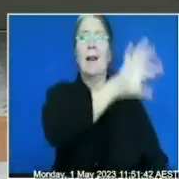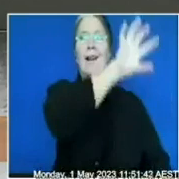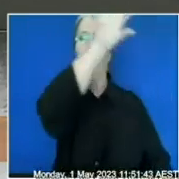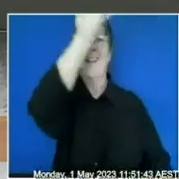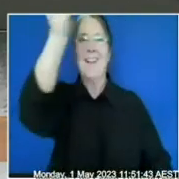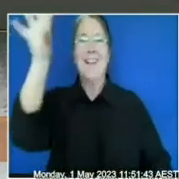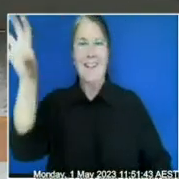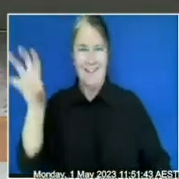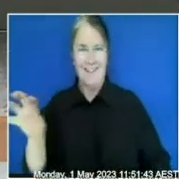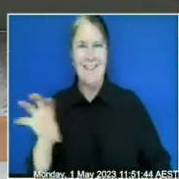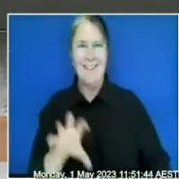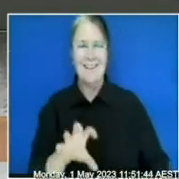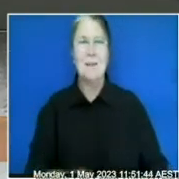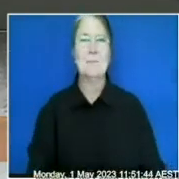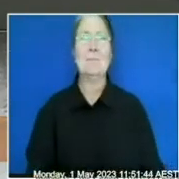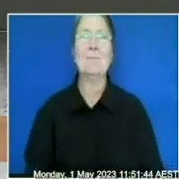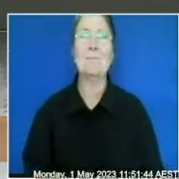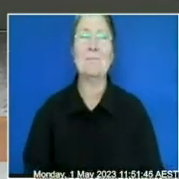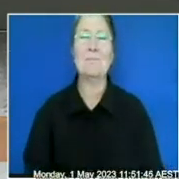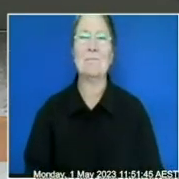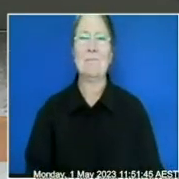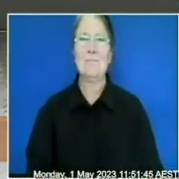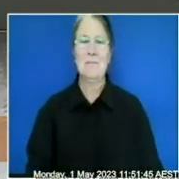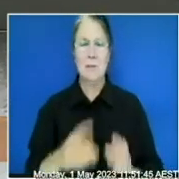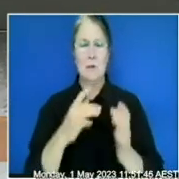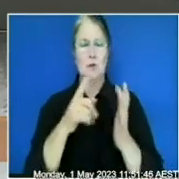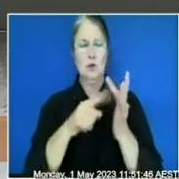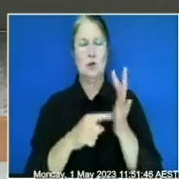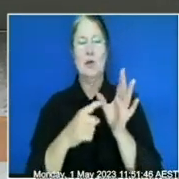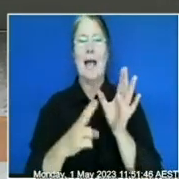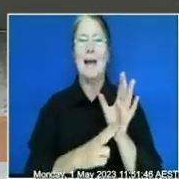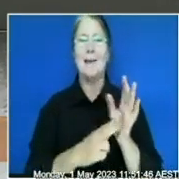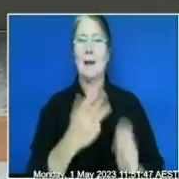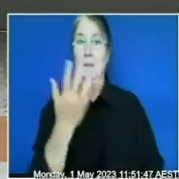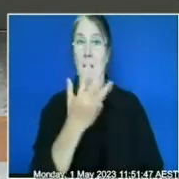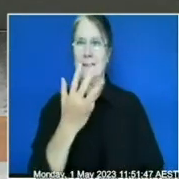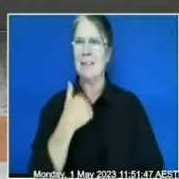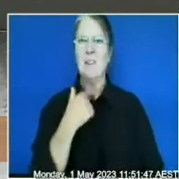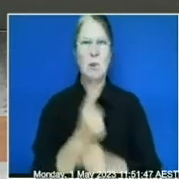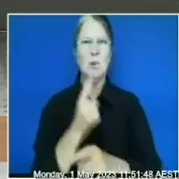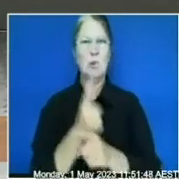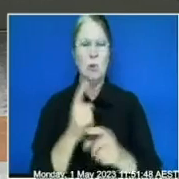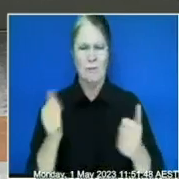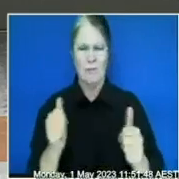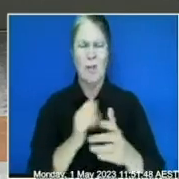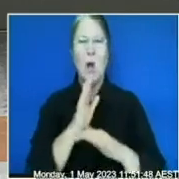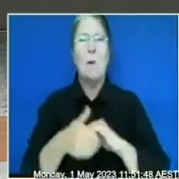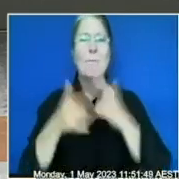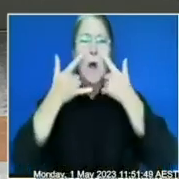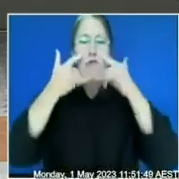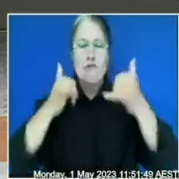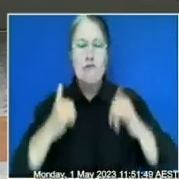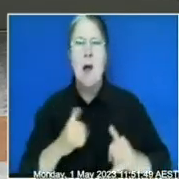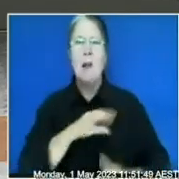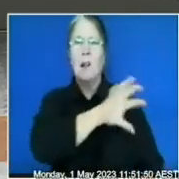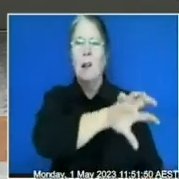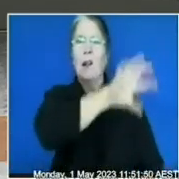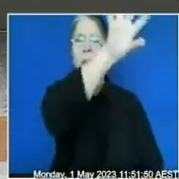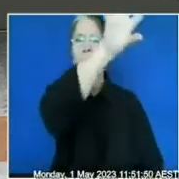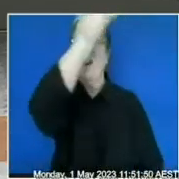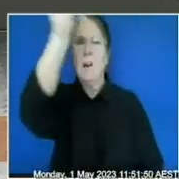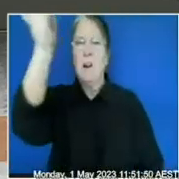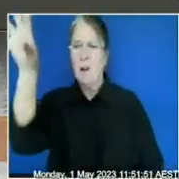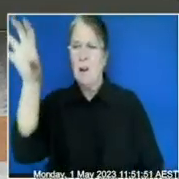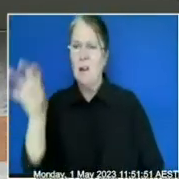it up before. It indicated that all trial sites have a general and